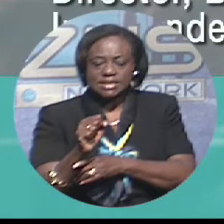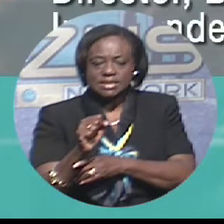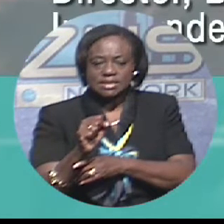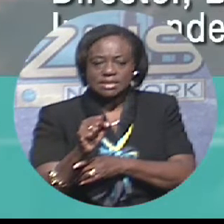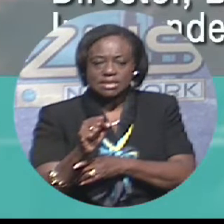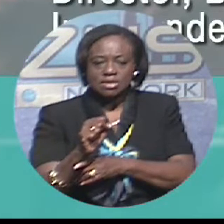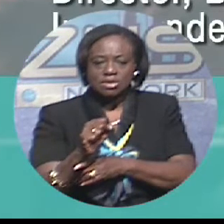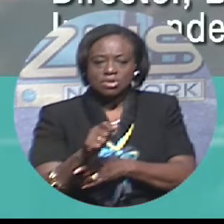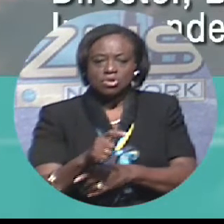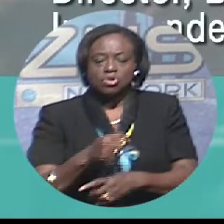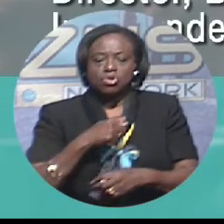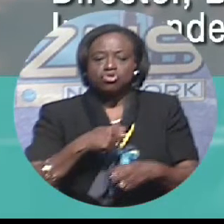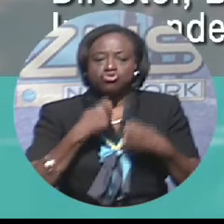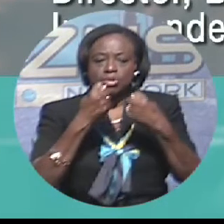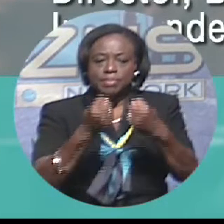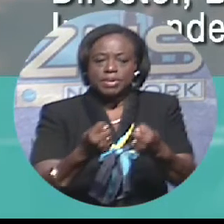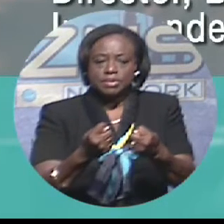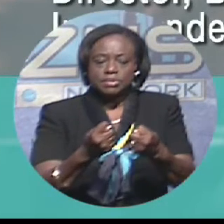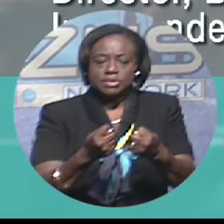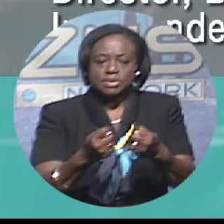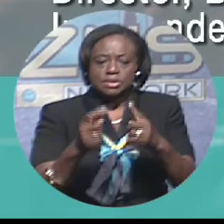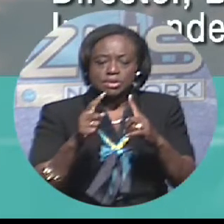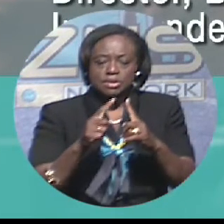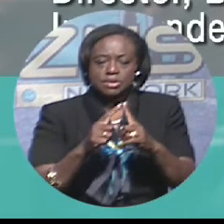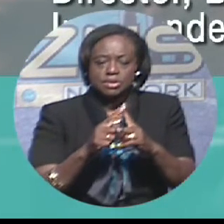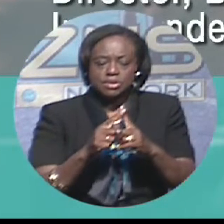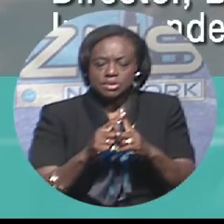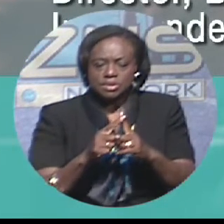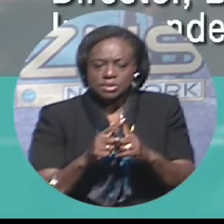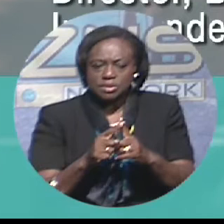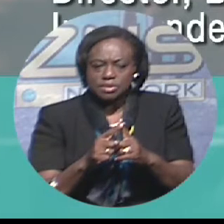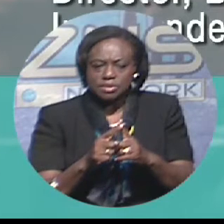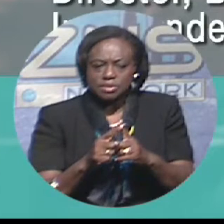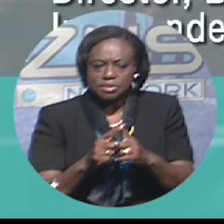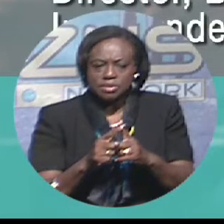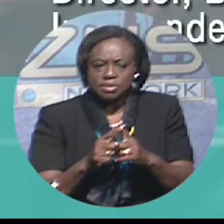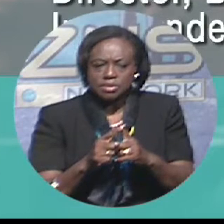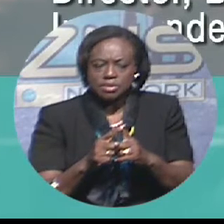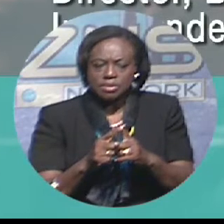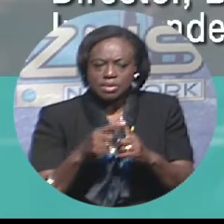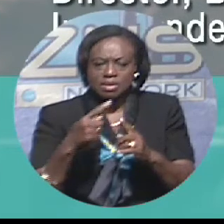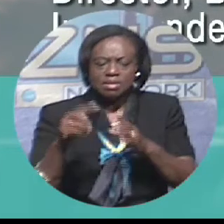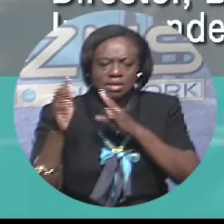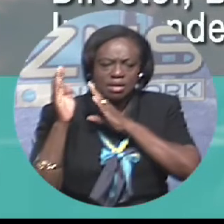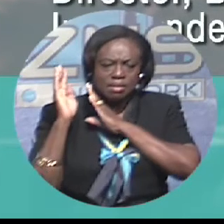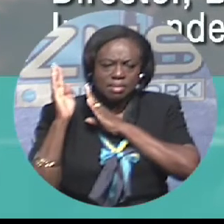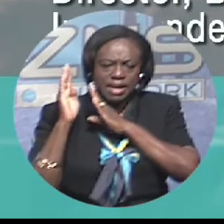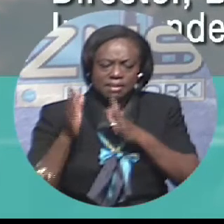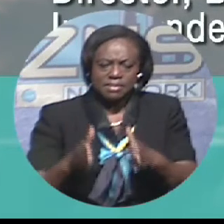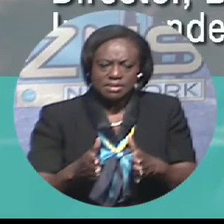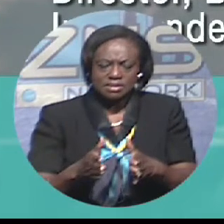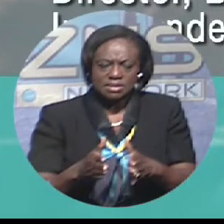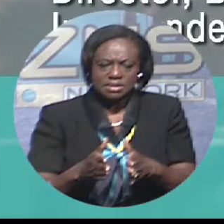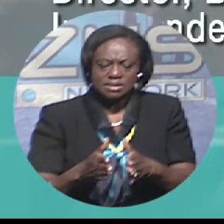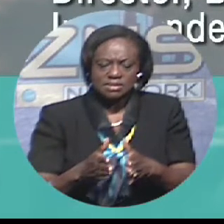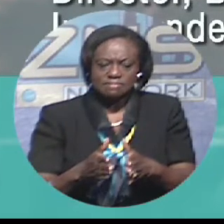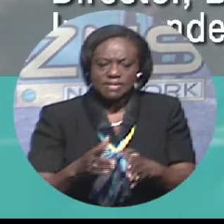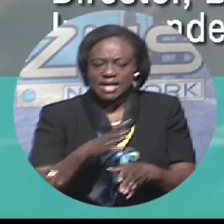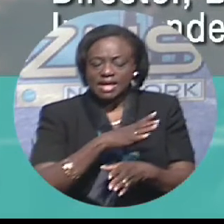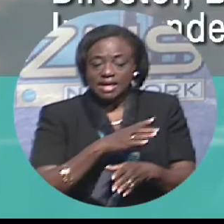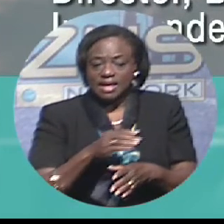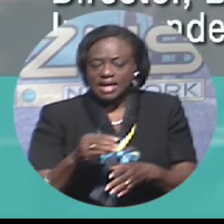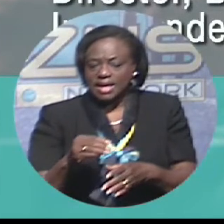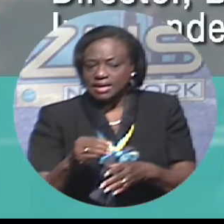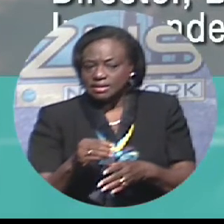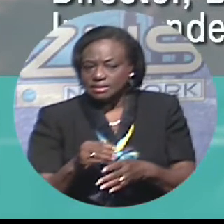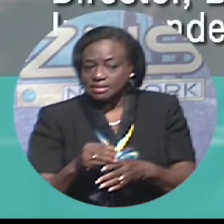for the 40th anniversary of the It's Better in the Bahamas slogan for the Bahamas. And then we're looking back at the year, some of the highlights,